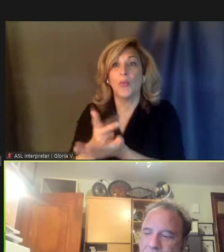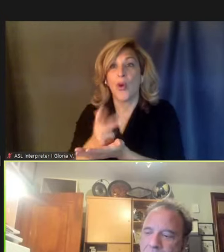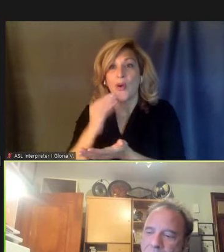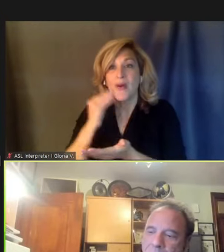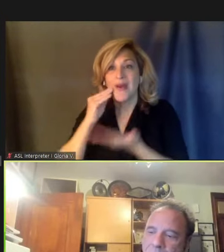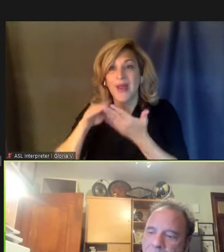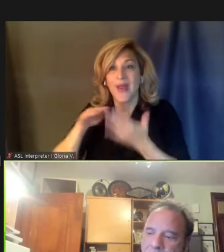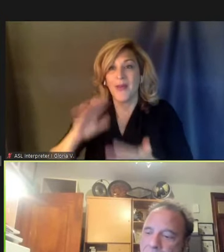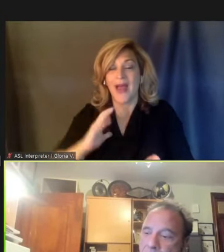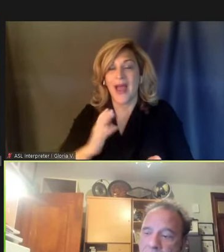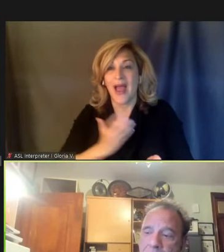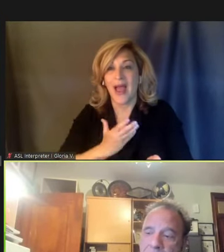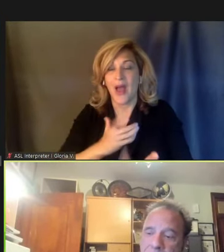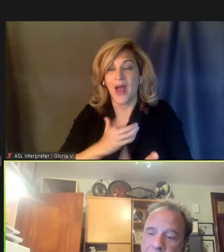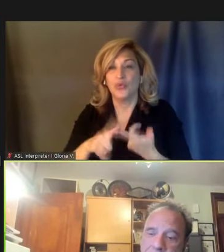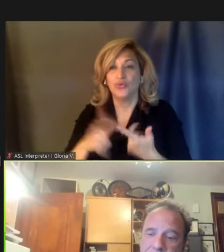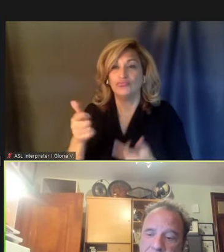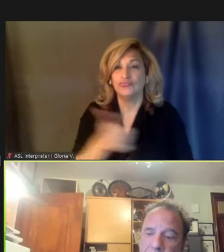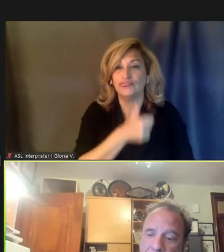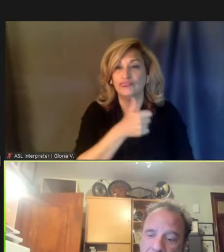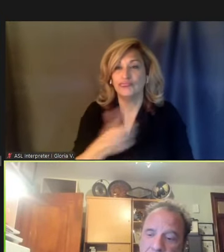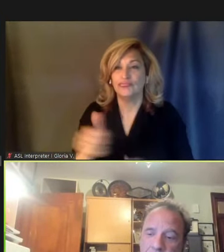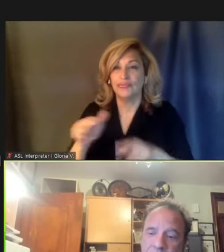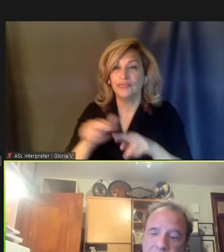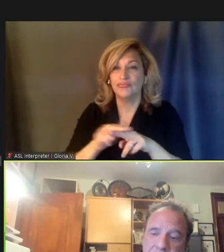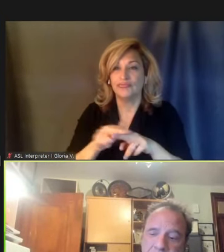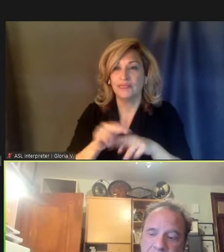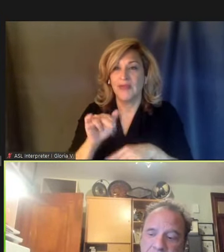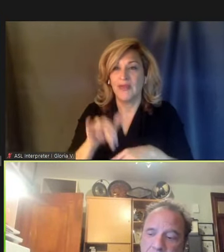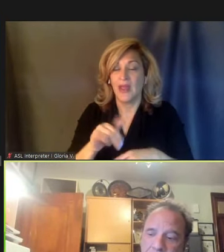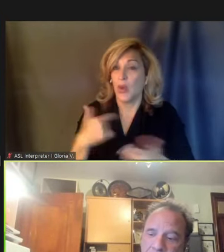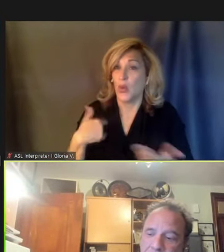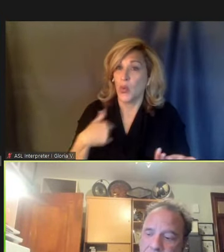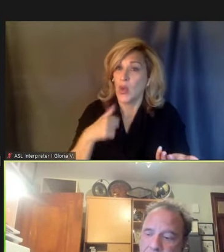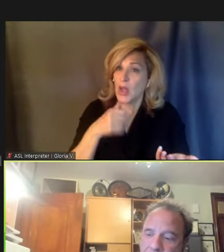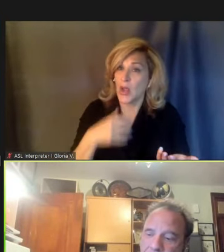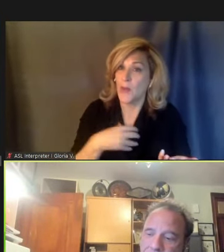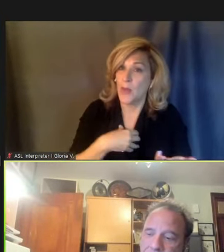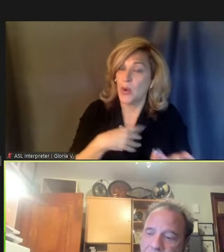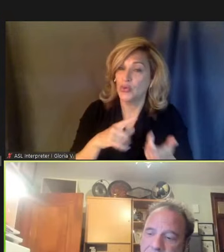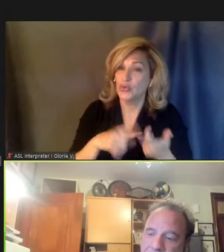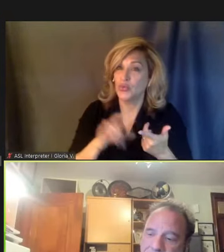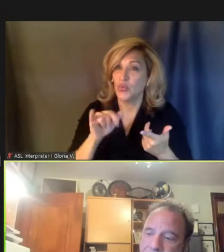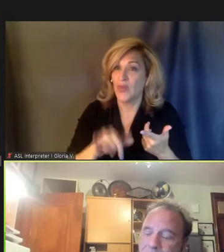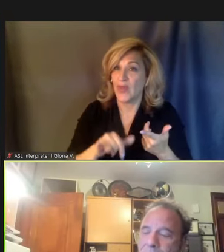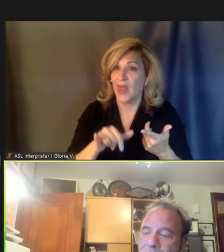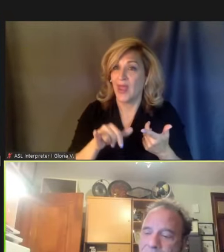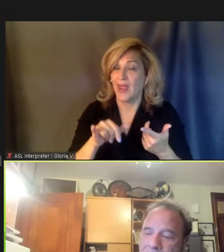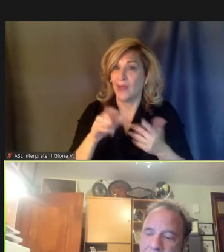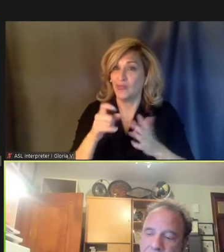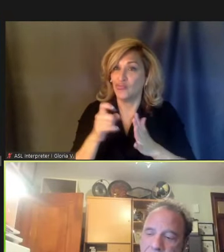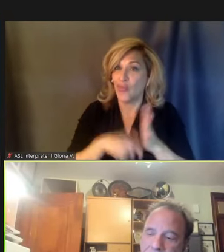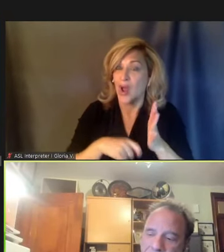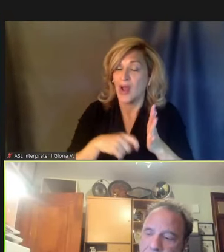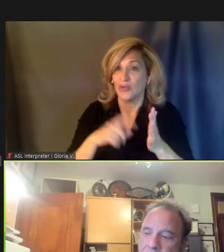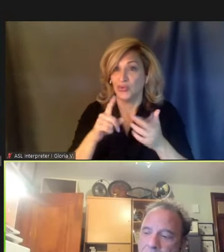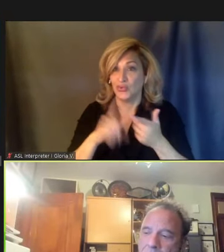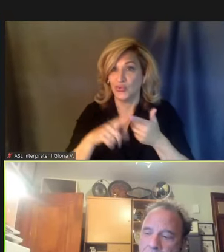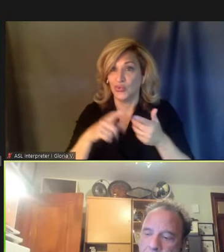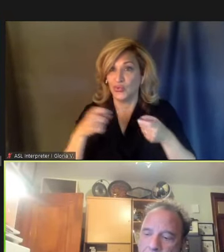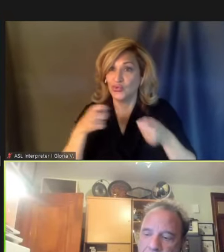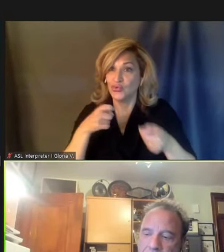Manhattan. As a general matter, we are not opposed to congestion pricing to control traffic in Manhattan and to get extra